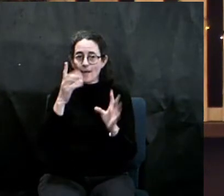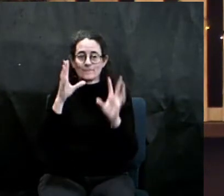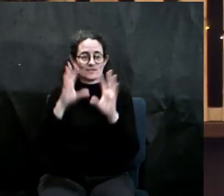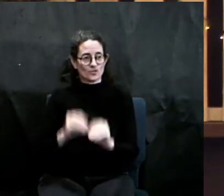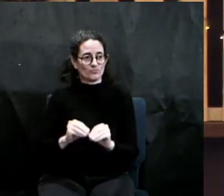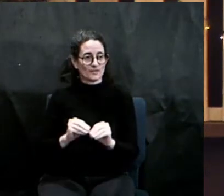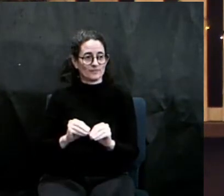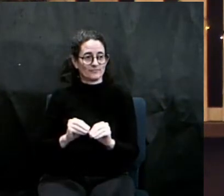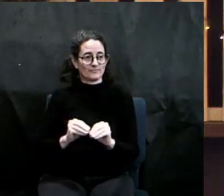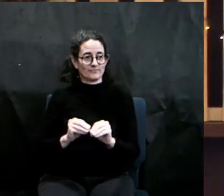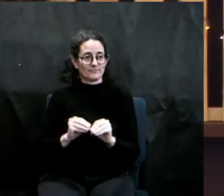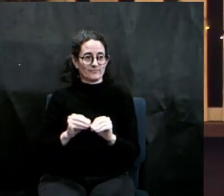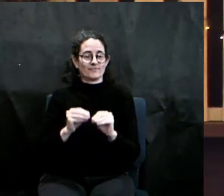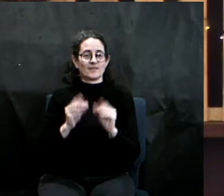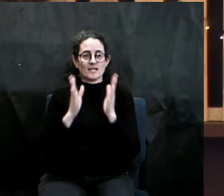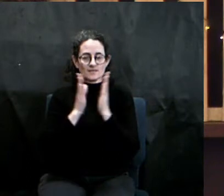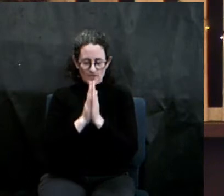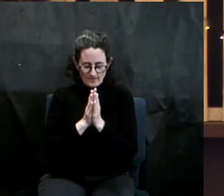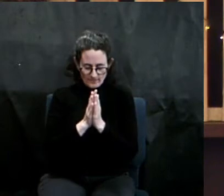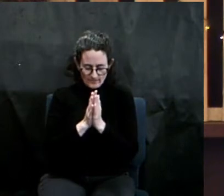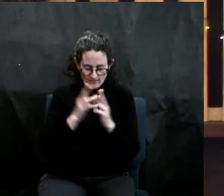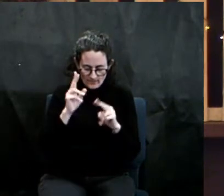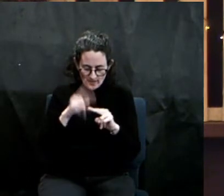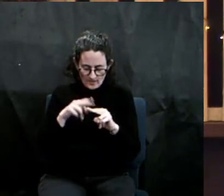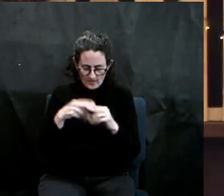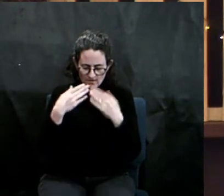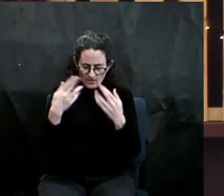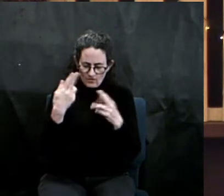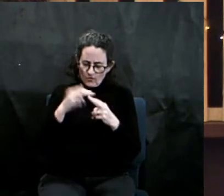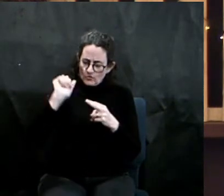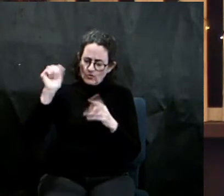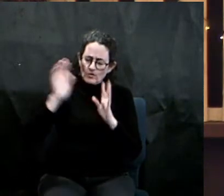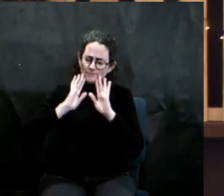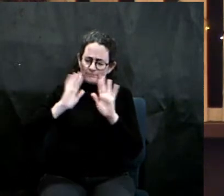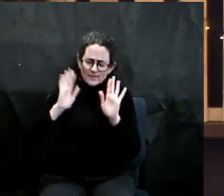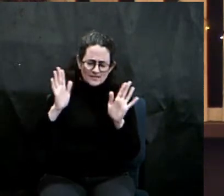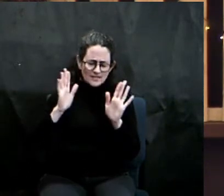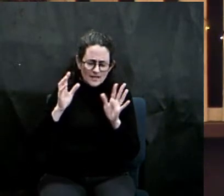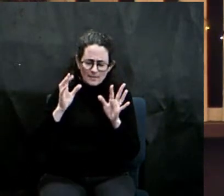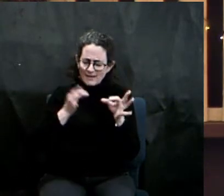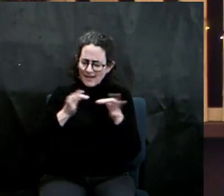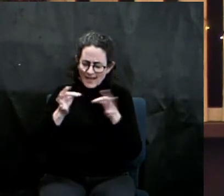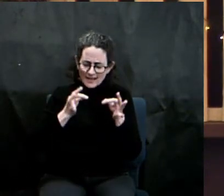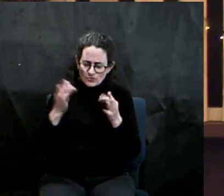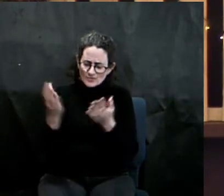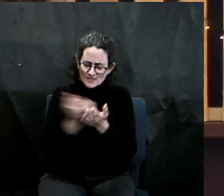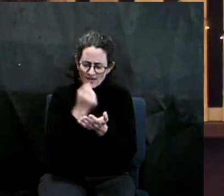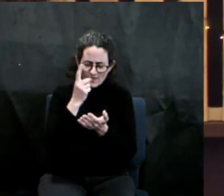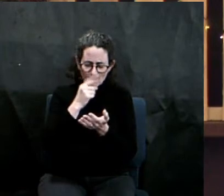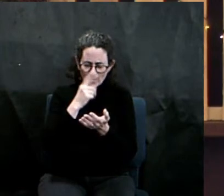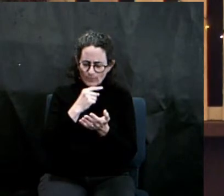Father, we thank you for your incredible plan to save a people for yourself at great cost.